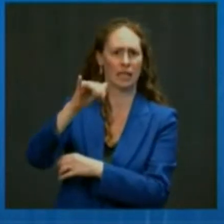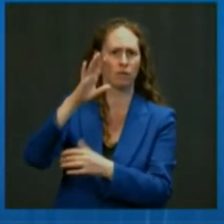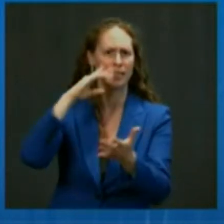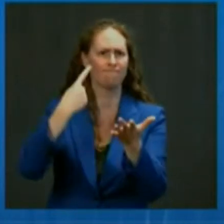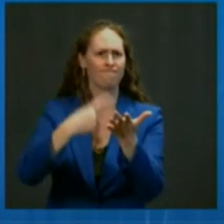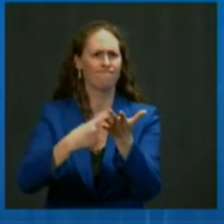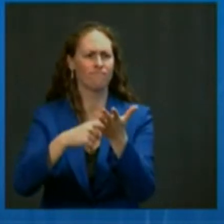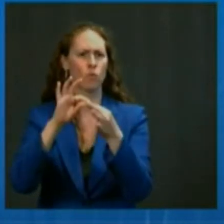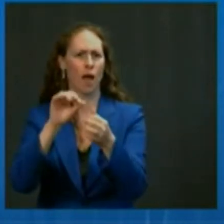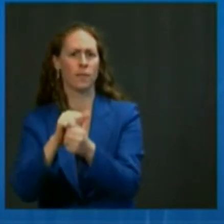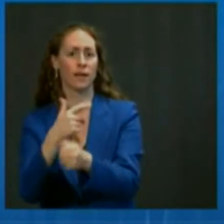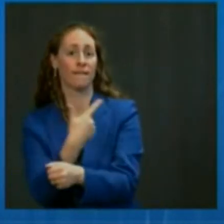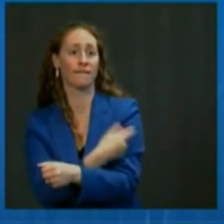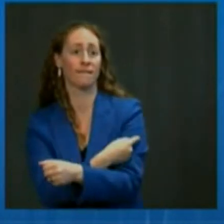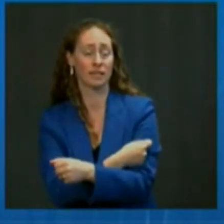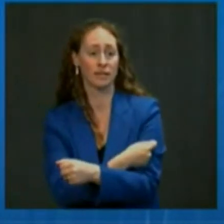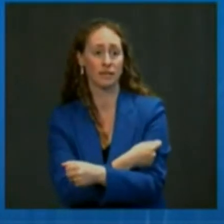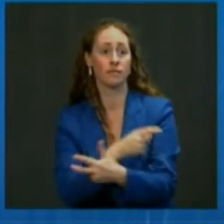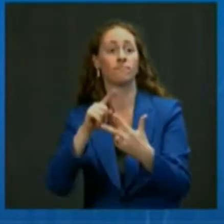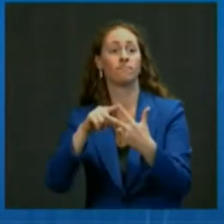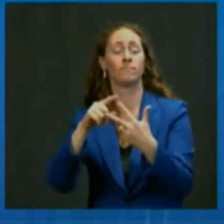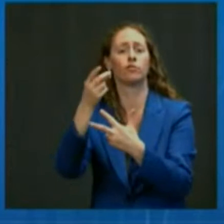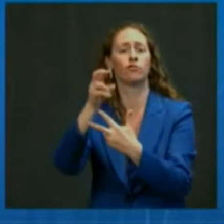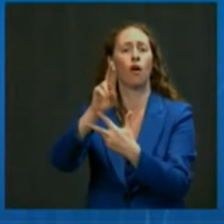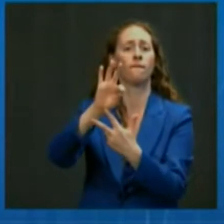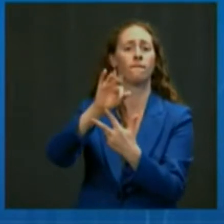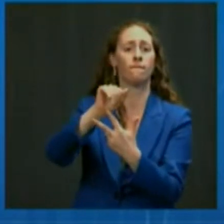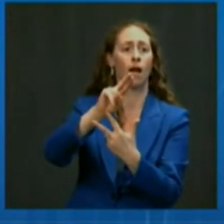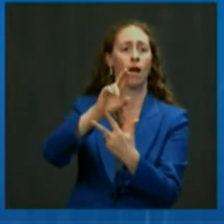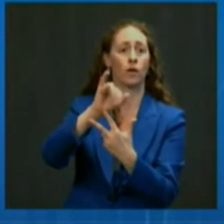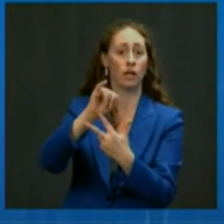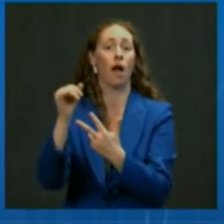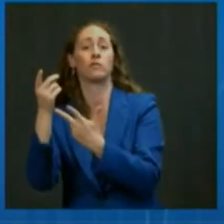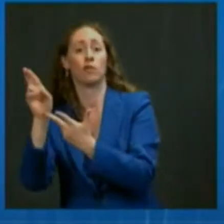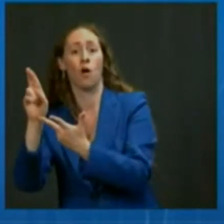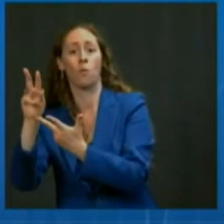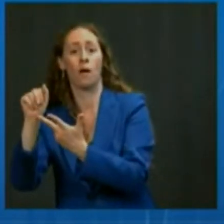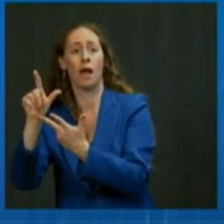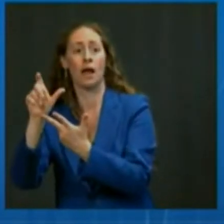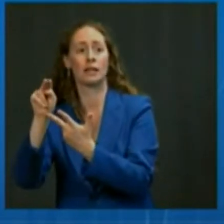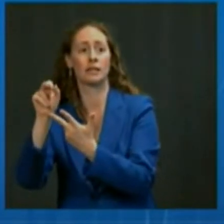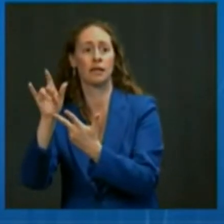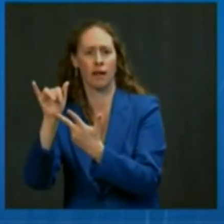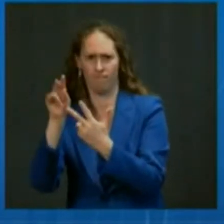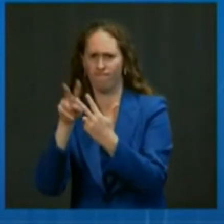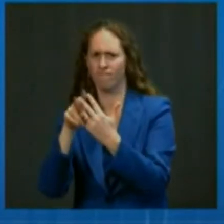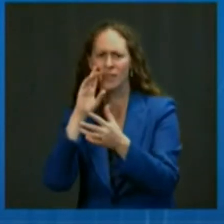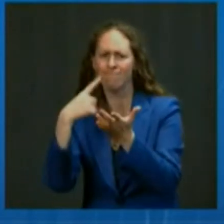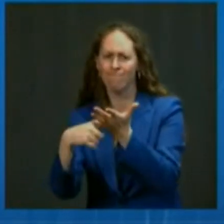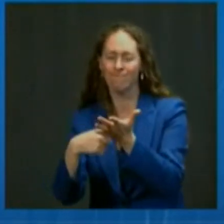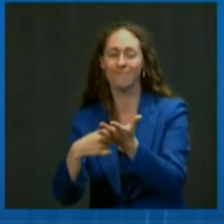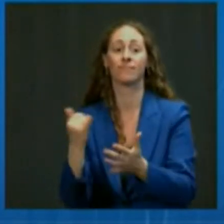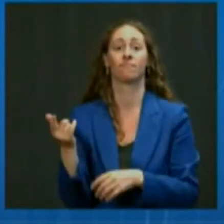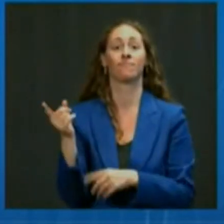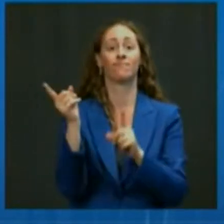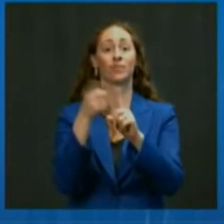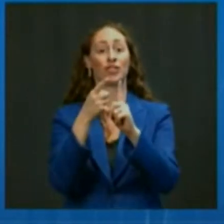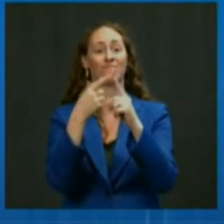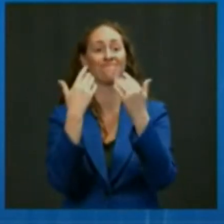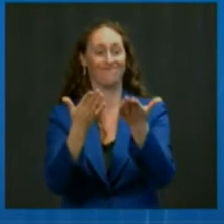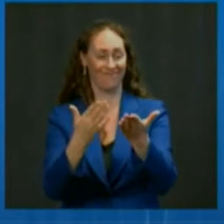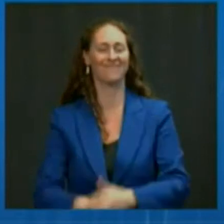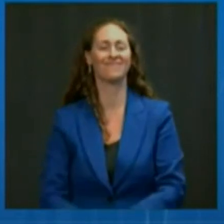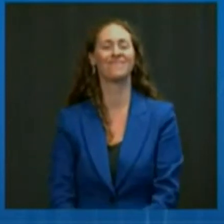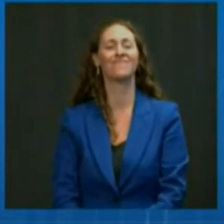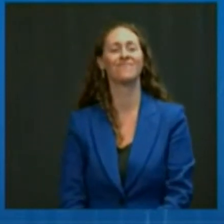discuss the science behind the plan. Over to you, Dr. Murthy. Well, thanks, Jeff, and it's good to be with all of you